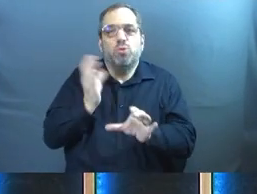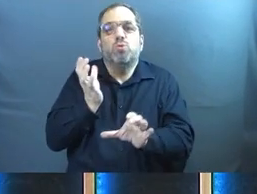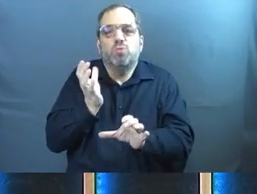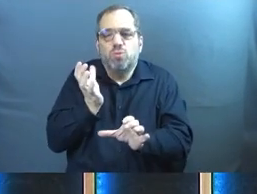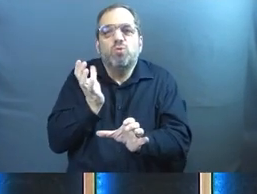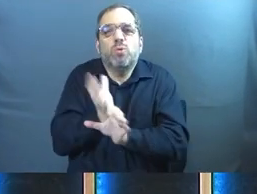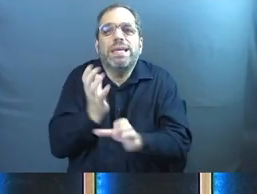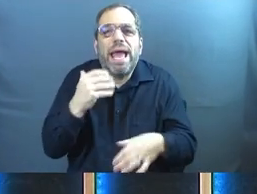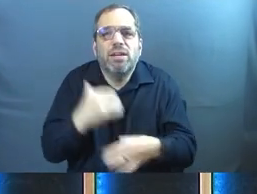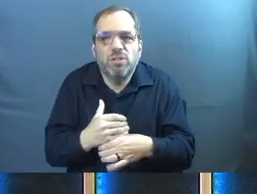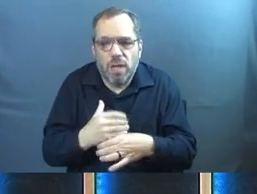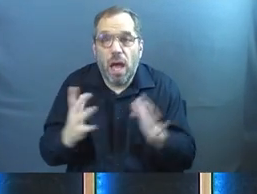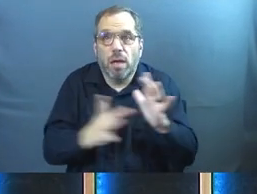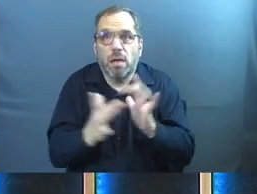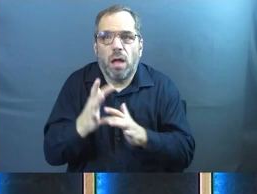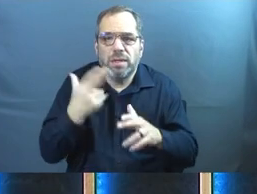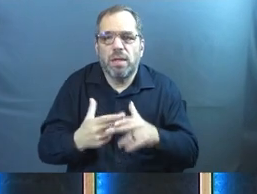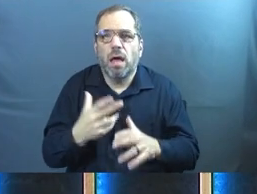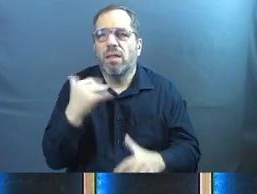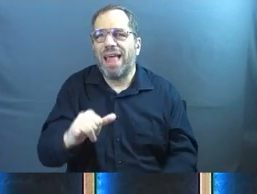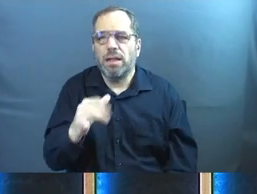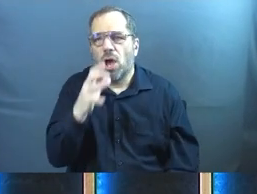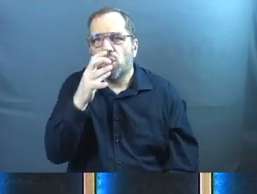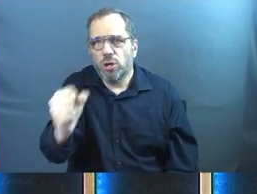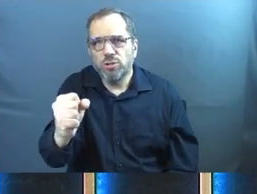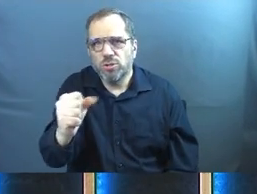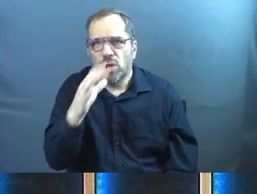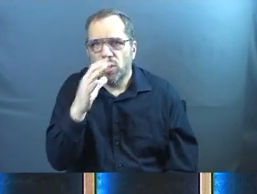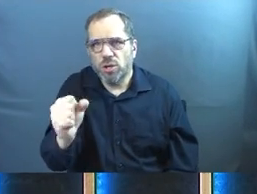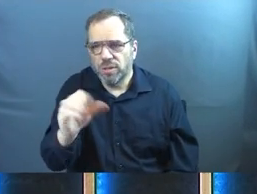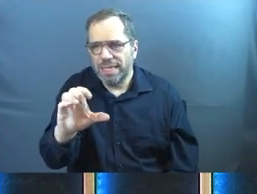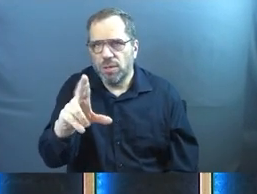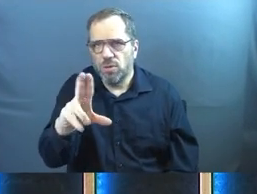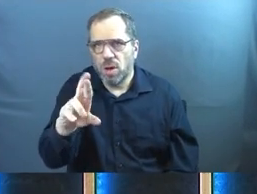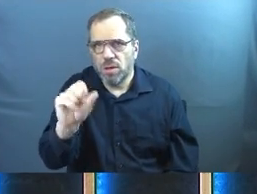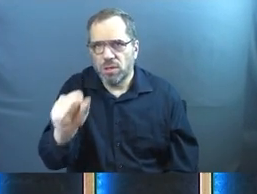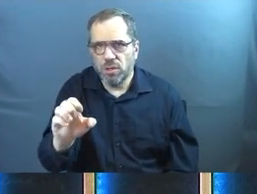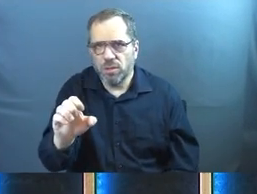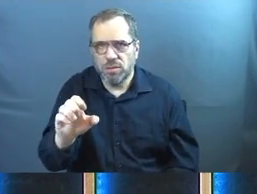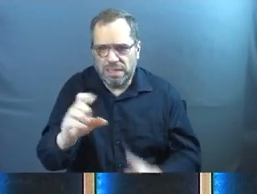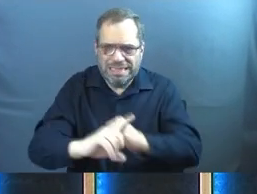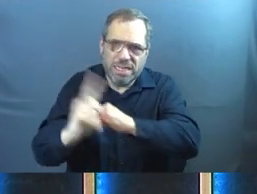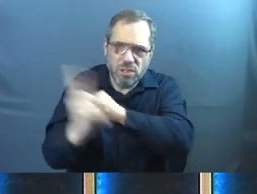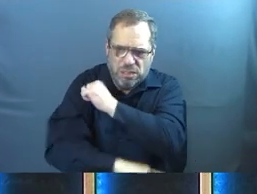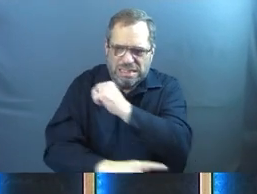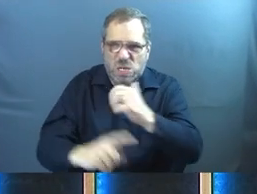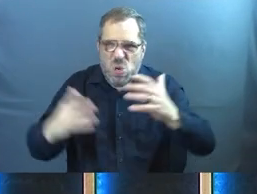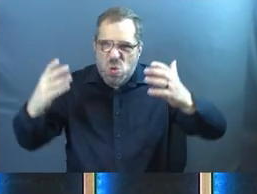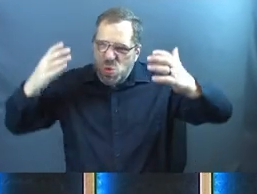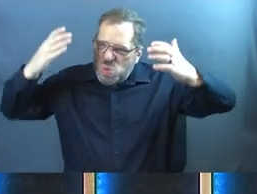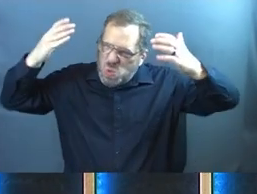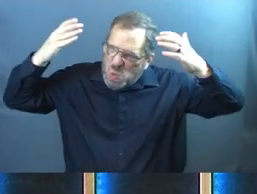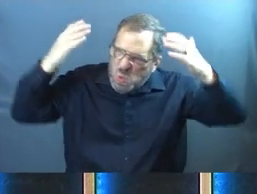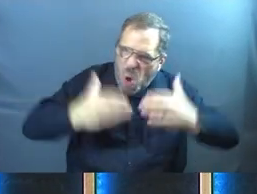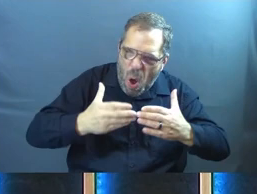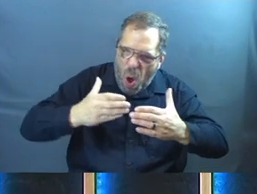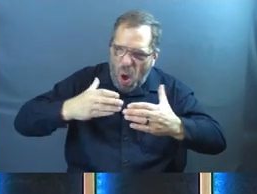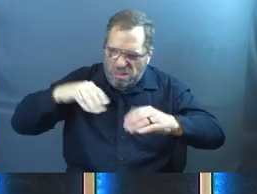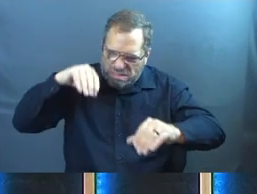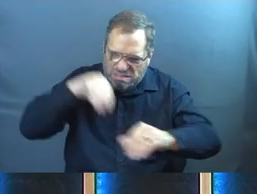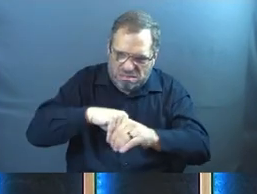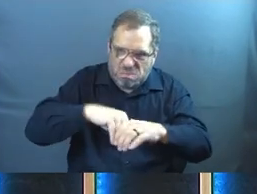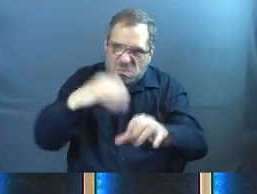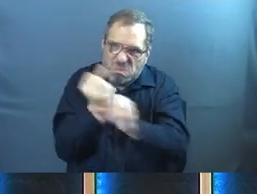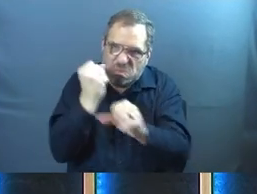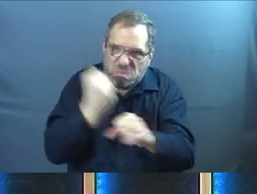creation. Bible calls it the curse. Is they brought this massive darkness into the